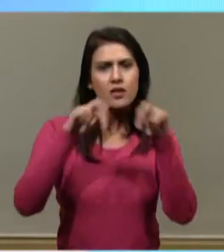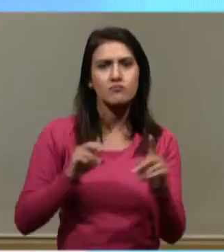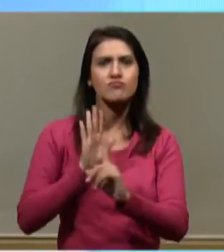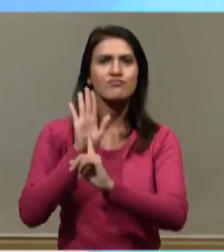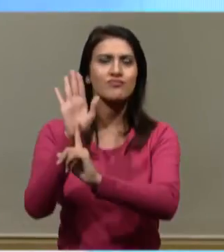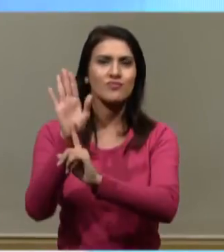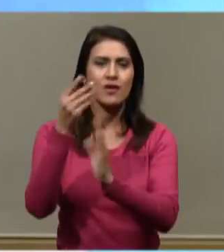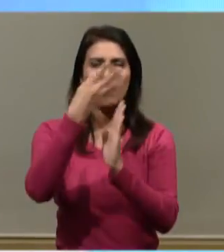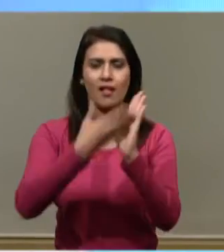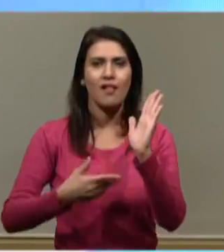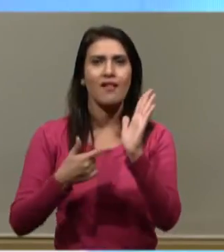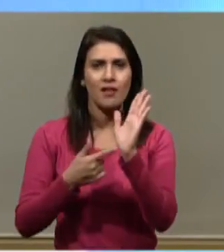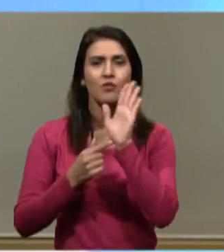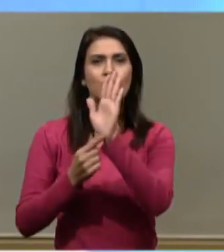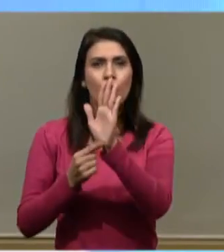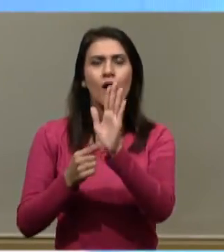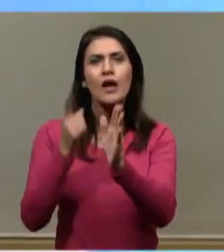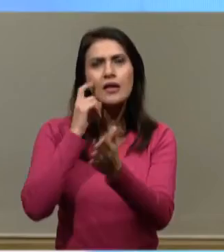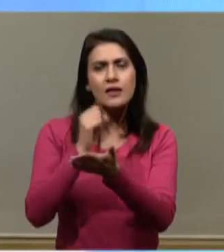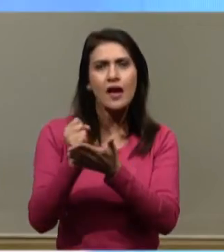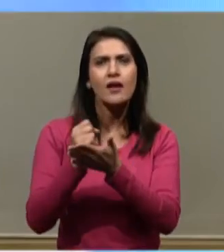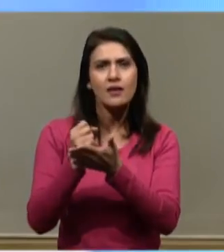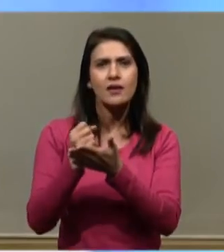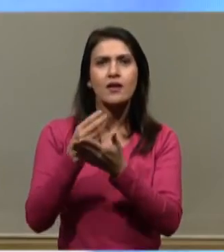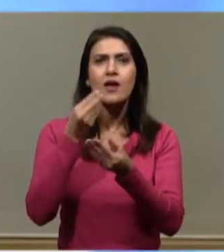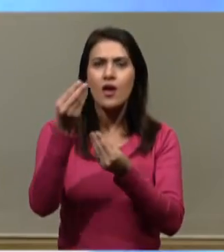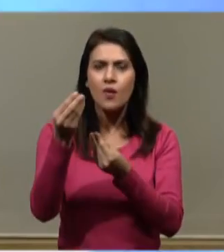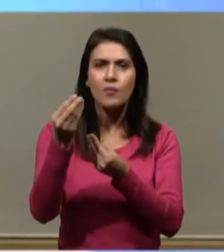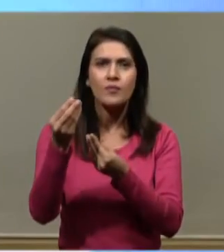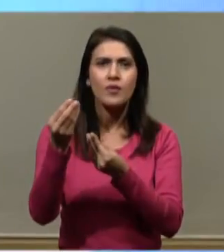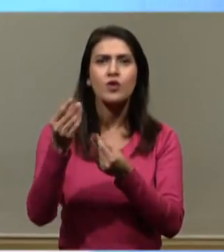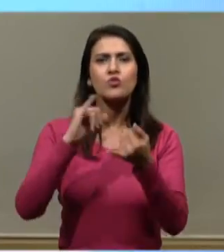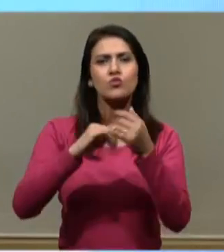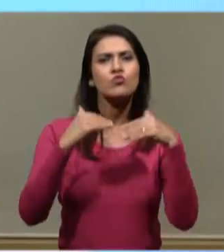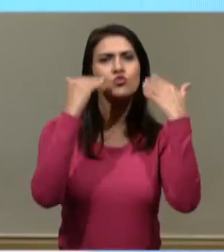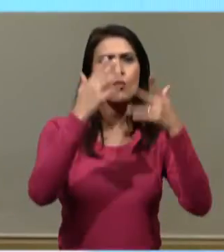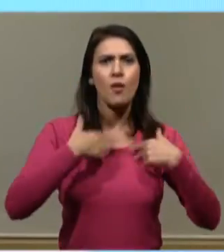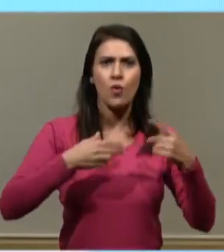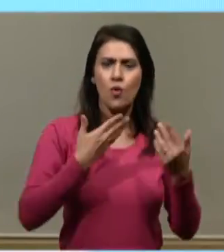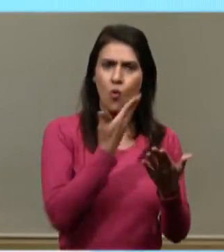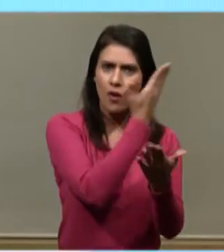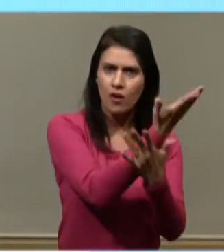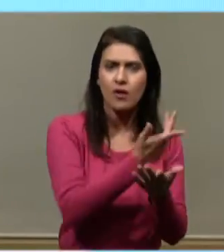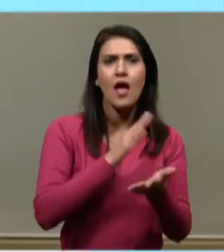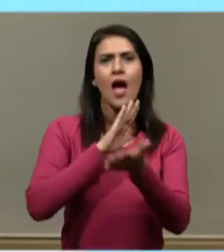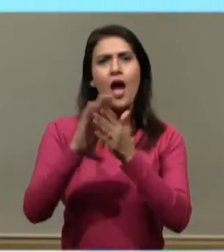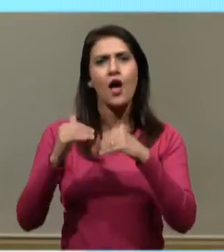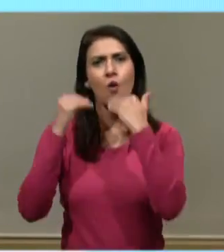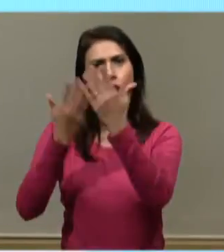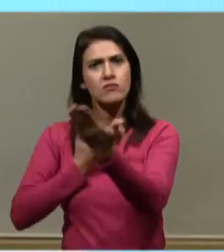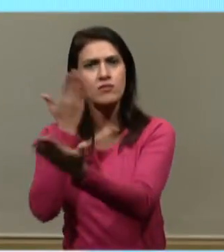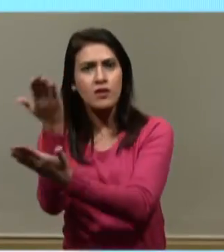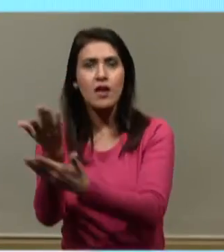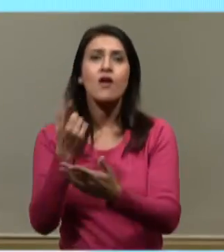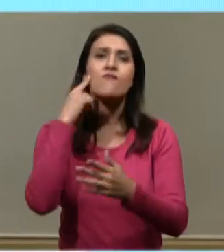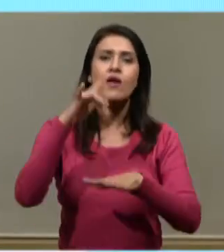ultimately culminated into putting together a case compendium for all Supreme Court and High Court judgments, because the need was felt to